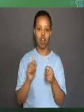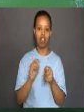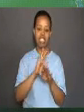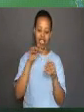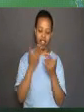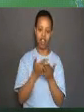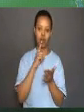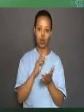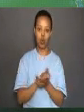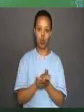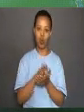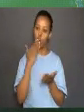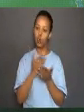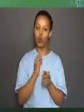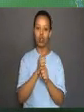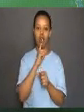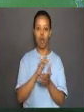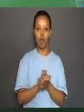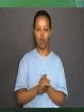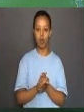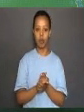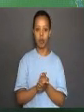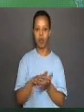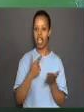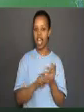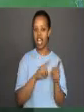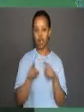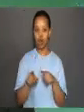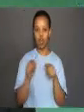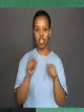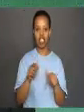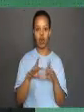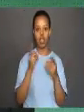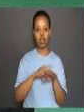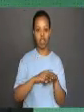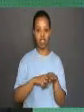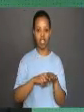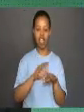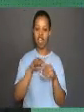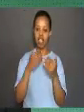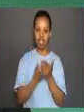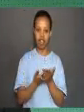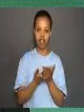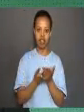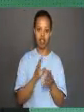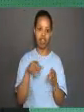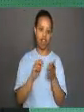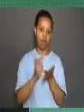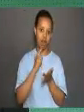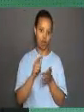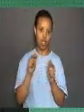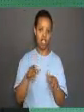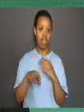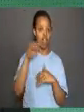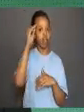in completing this activity. Job well done, students. This brings us to the end of our time